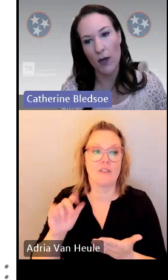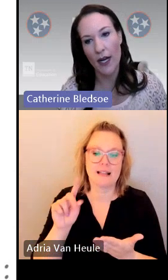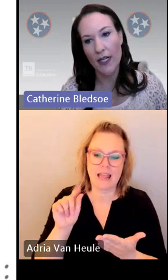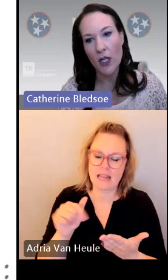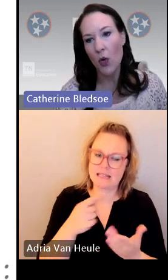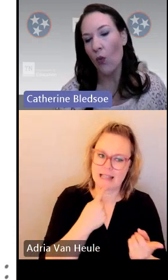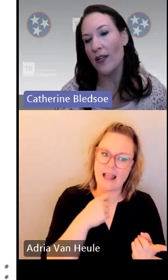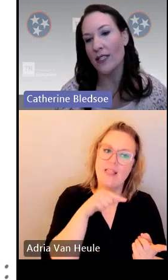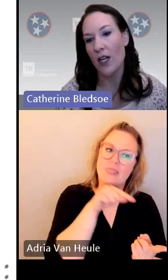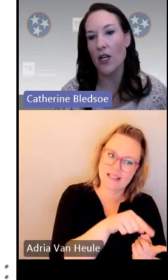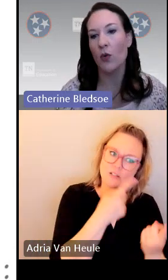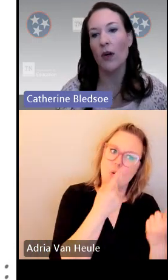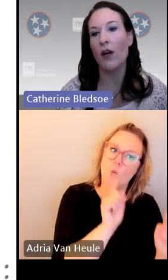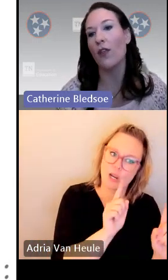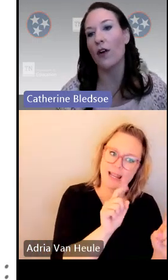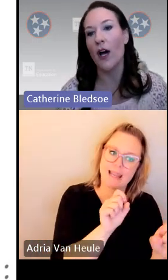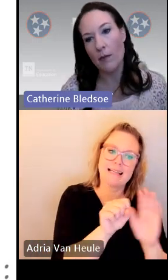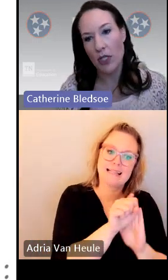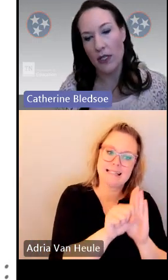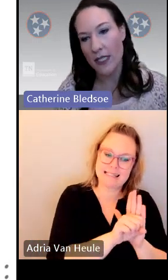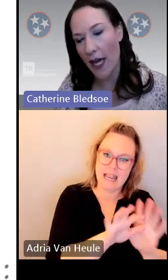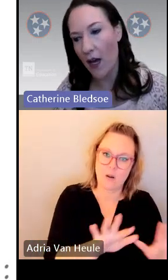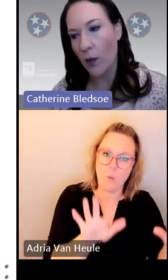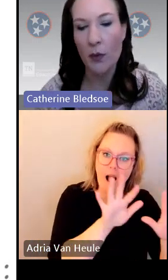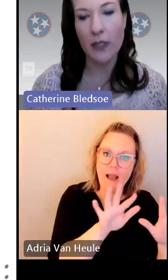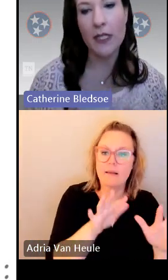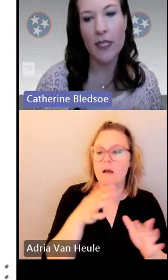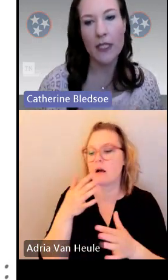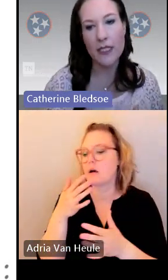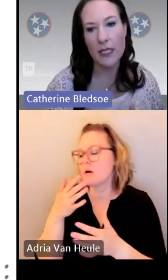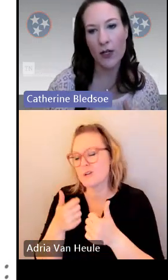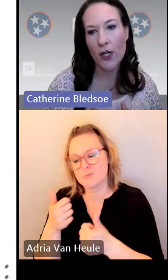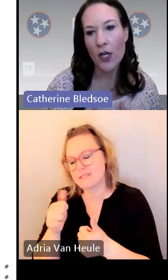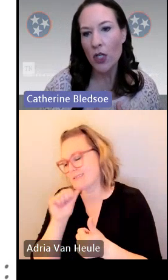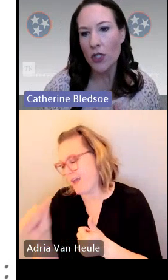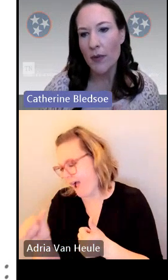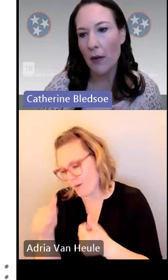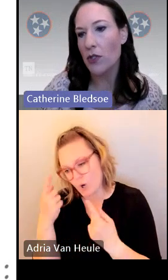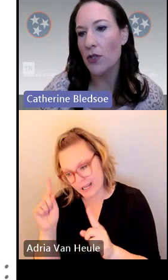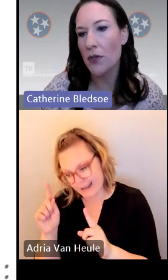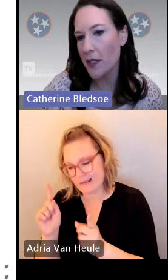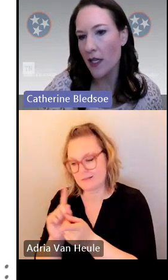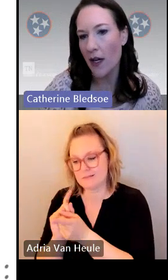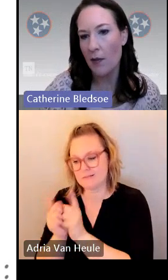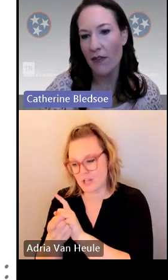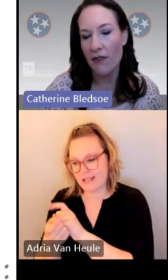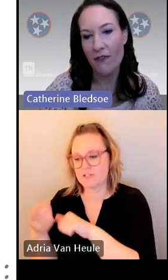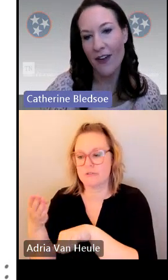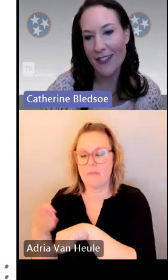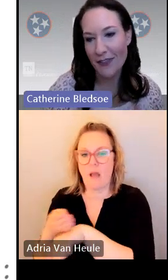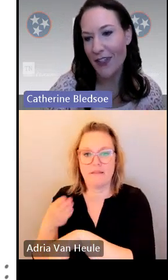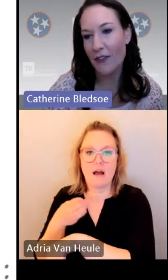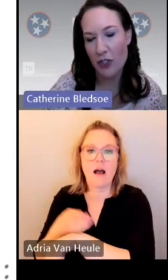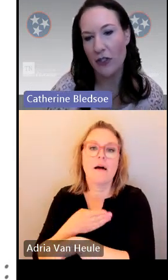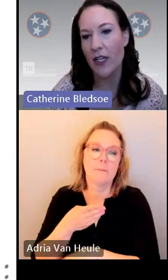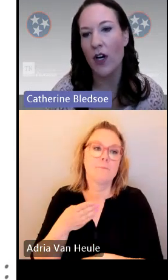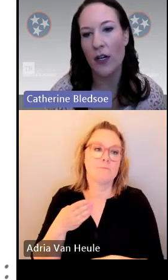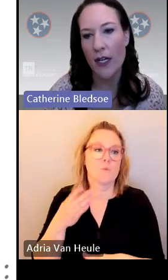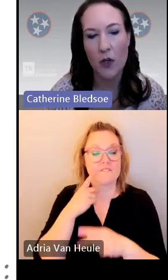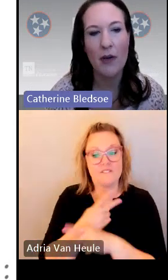working statewide, what is not, or what are other options that we really need to consider to be able to do this